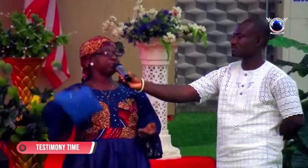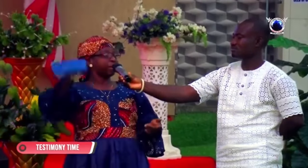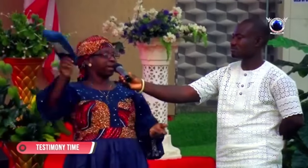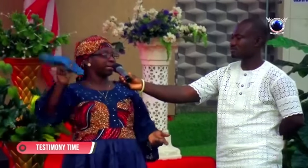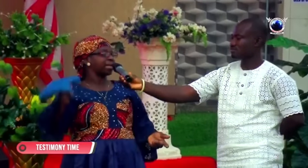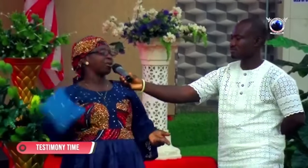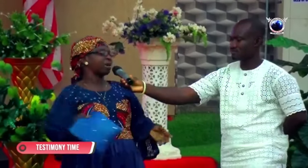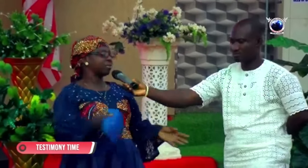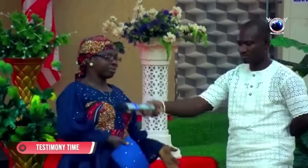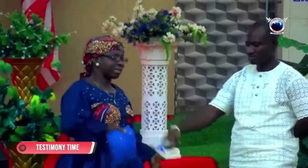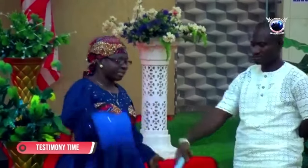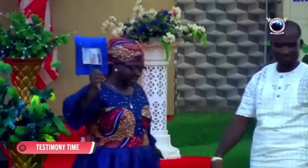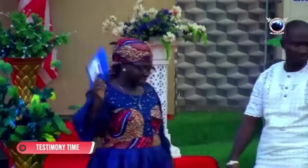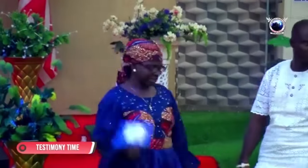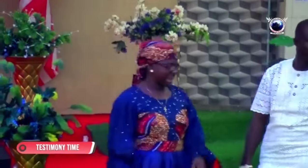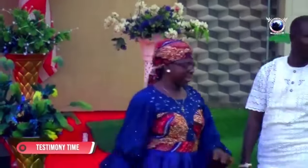gan mo tun ma pada jade ope ngo